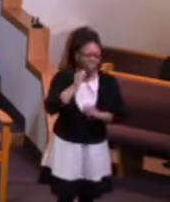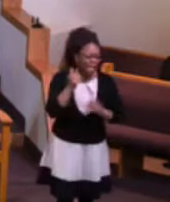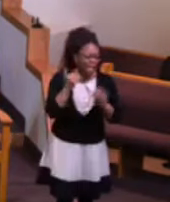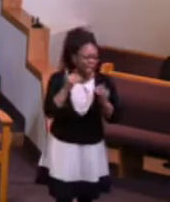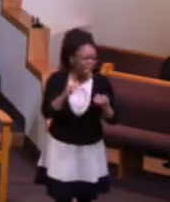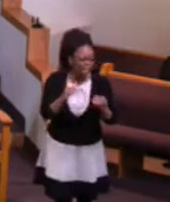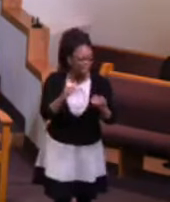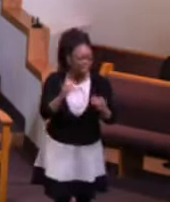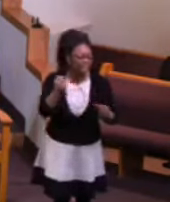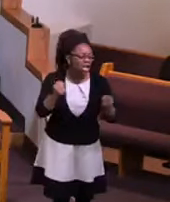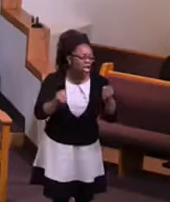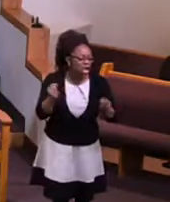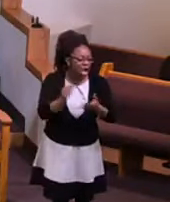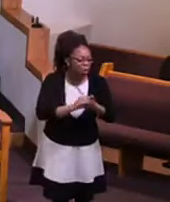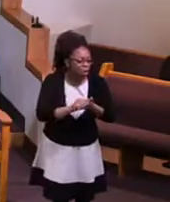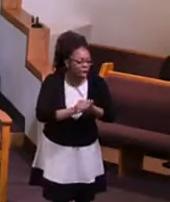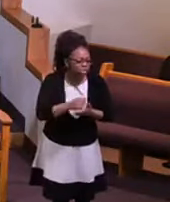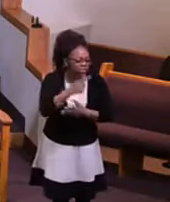clean.